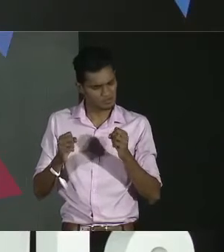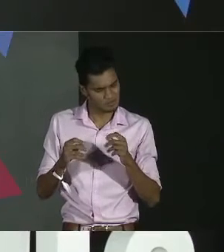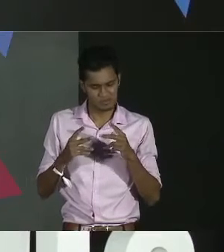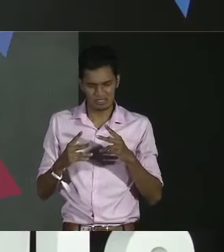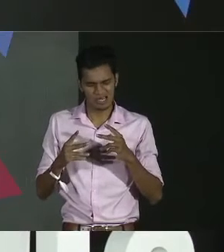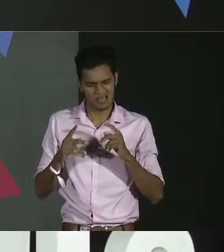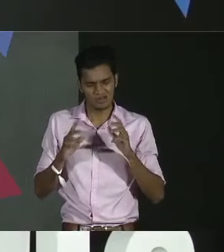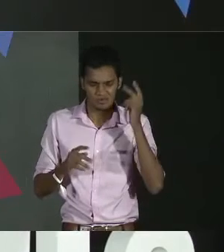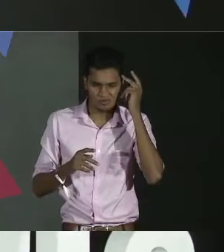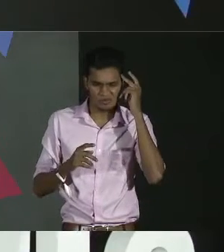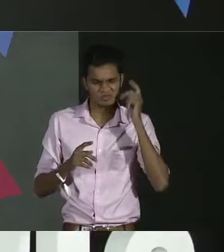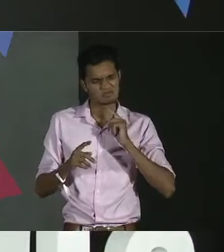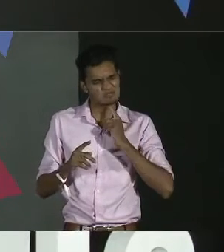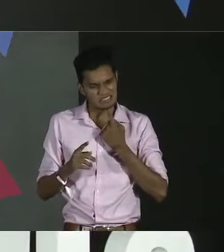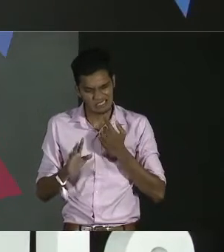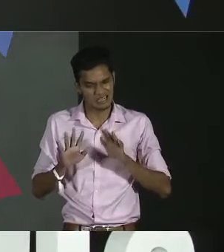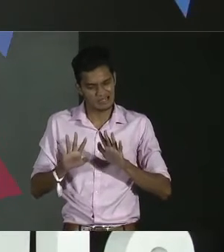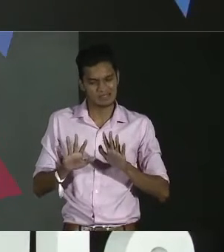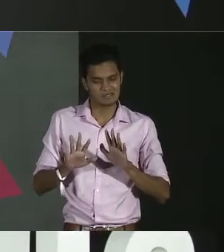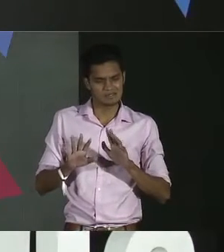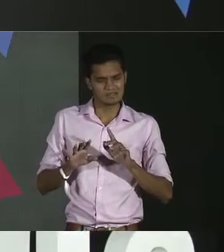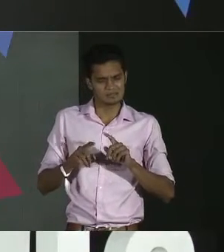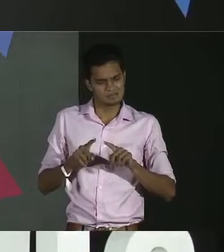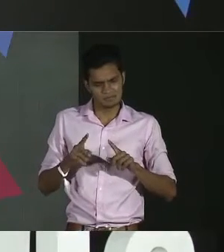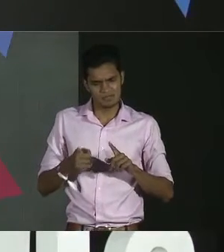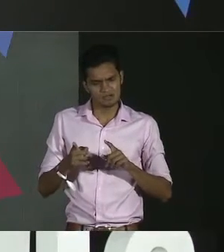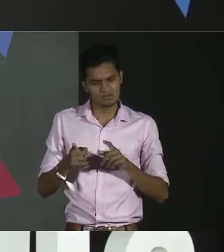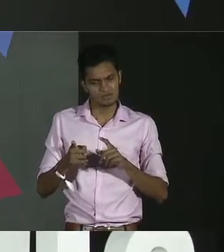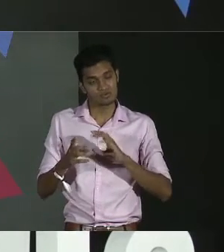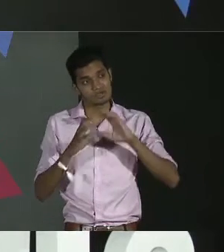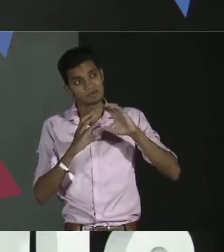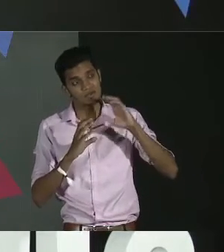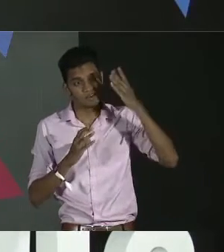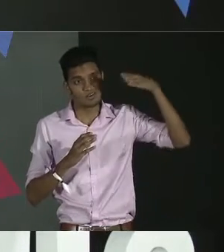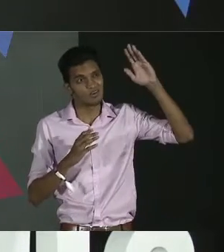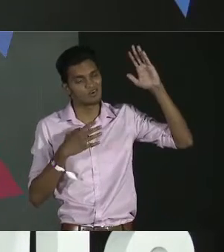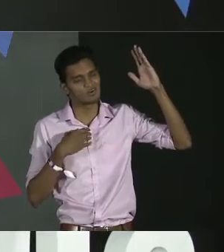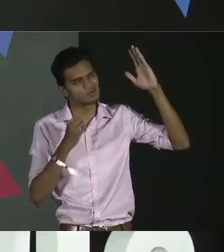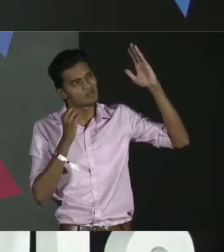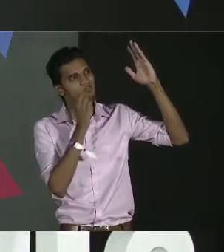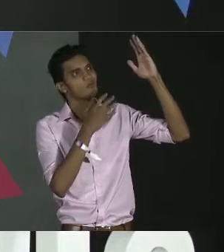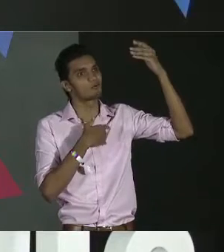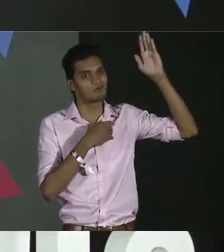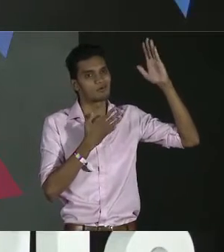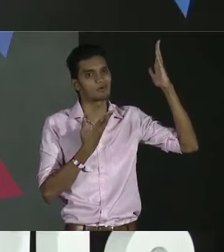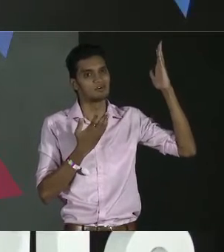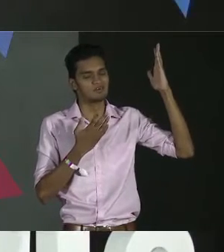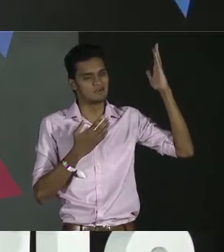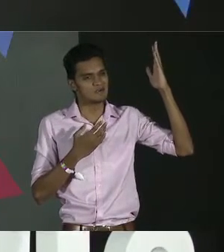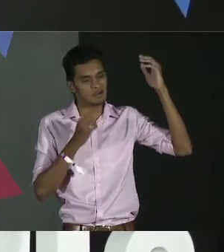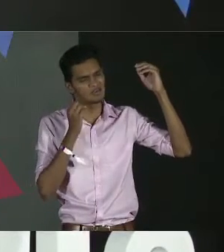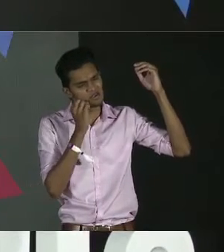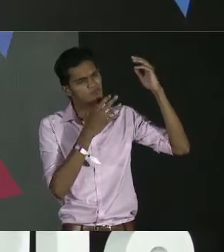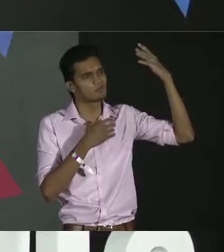to let go. But if you can, talk to God one last time and tell God that your mommy will be very sad and